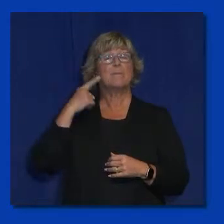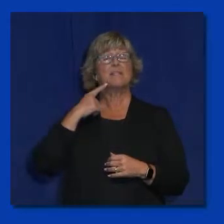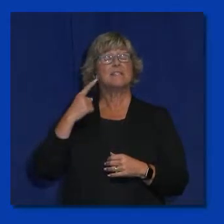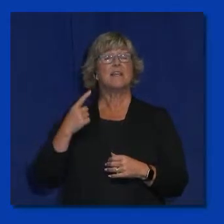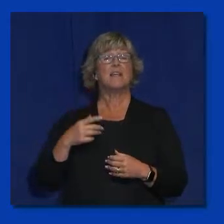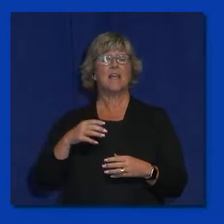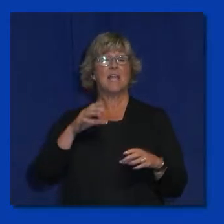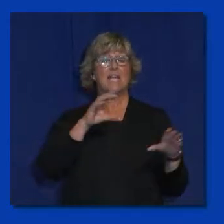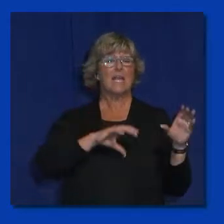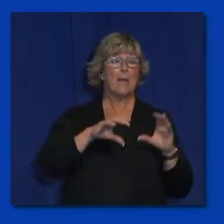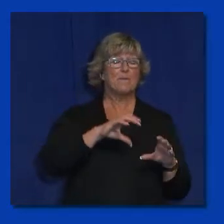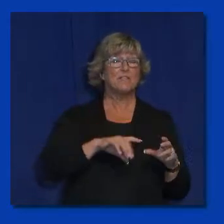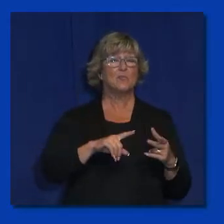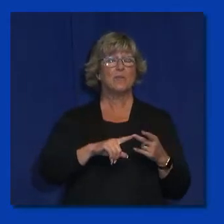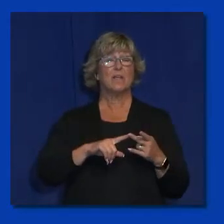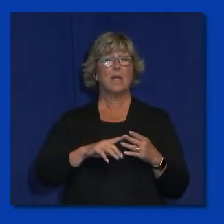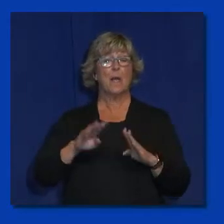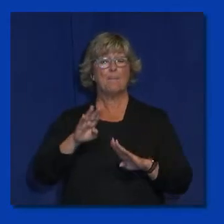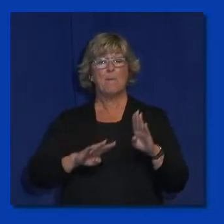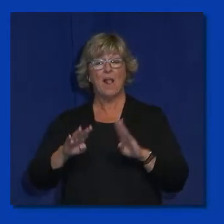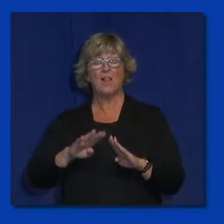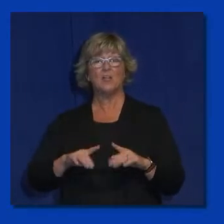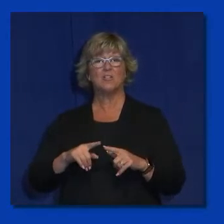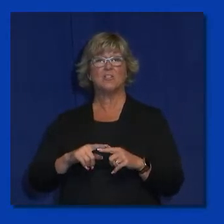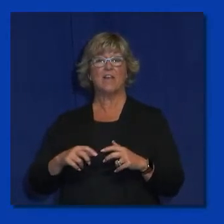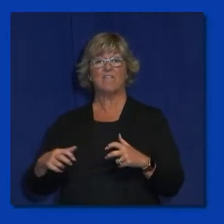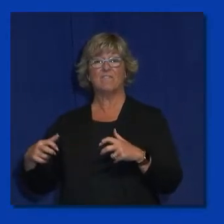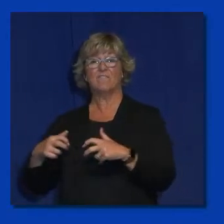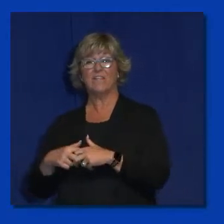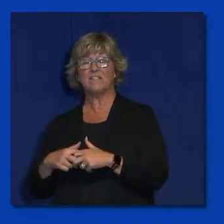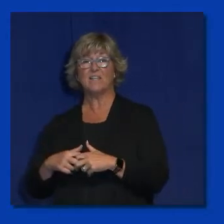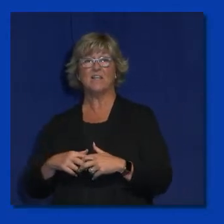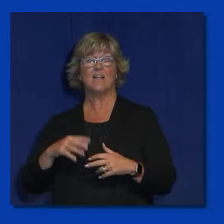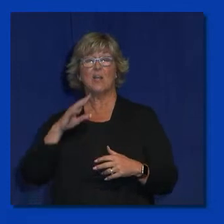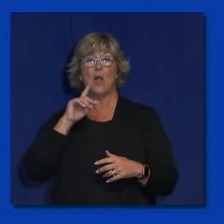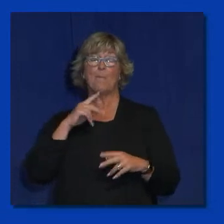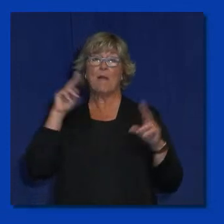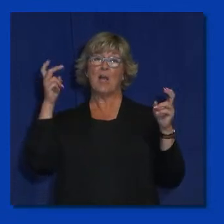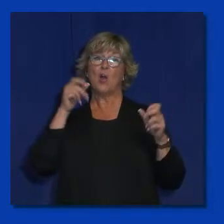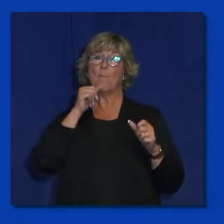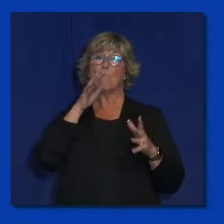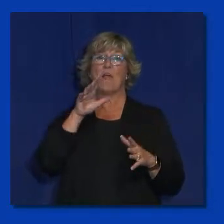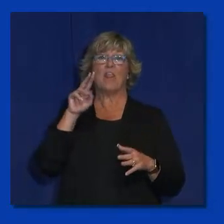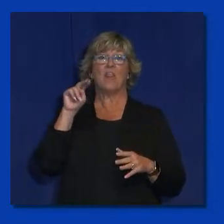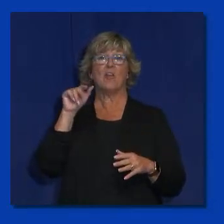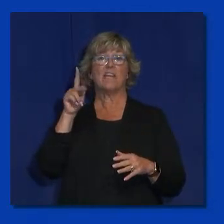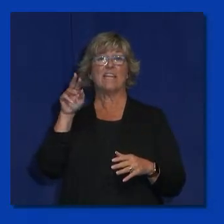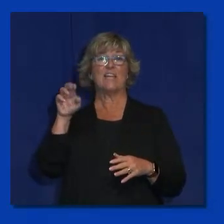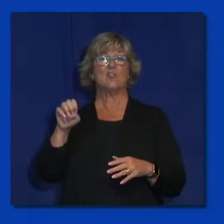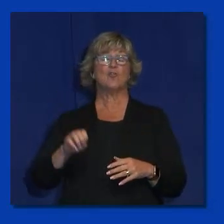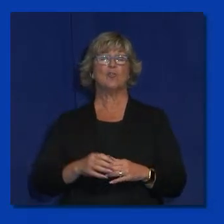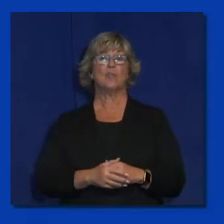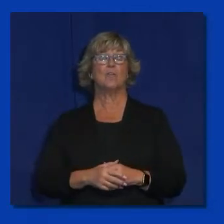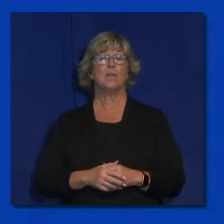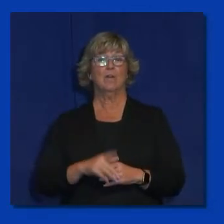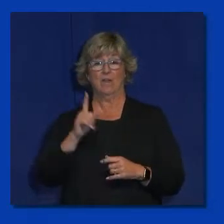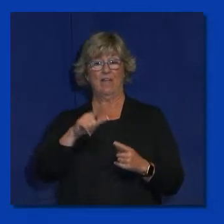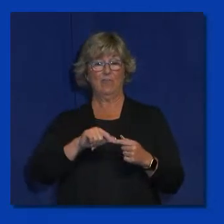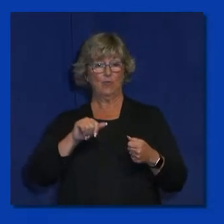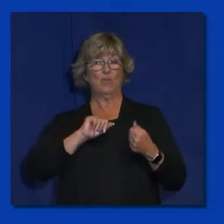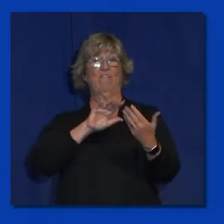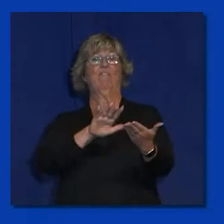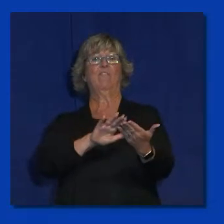chemistry, biology, and physics. That's all she is. And that's why we have to